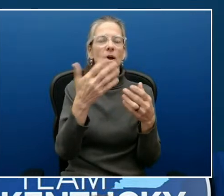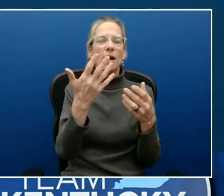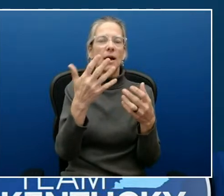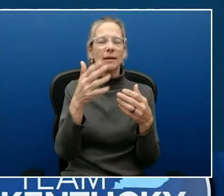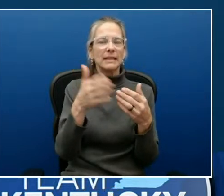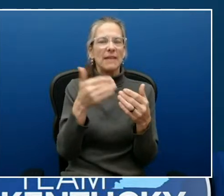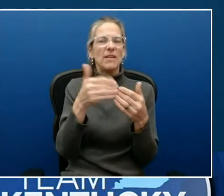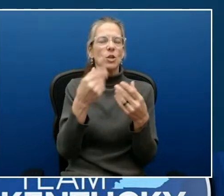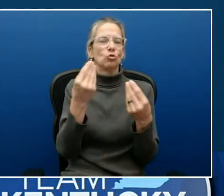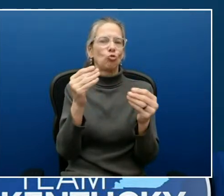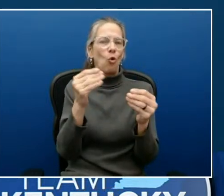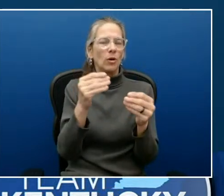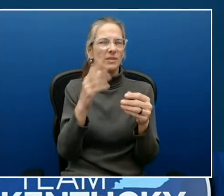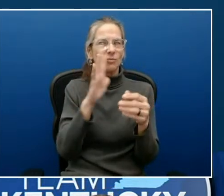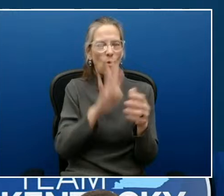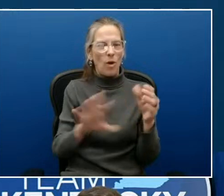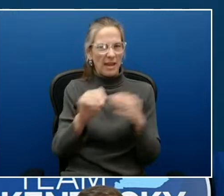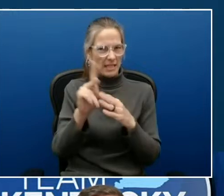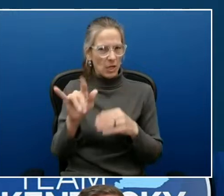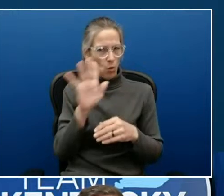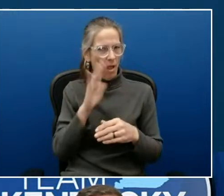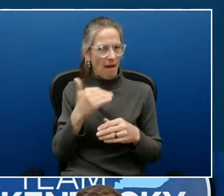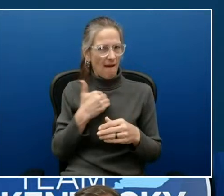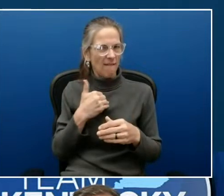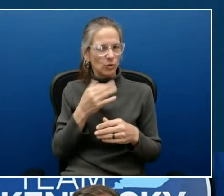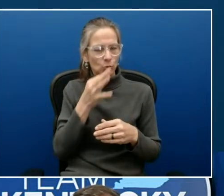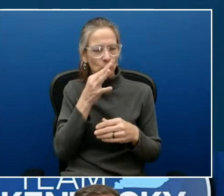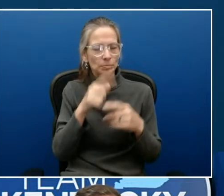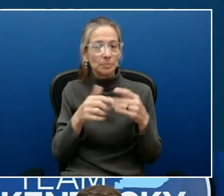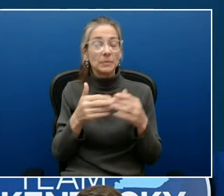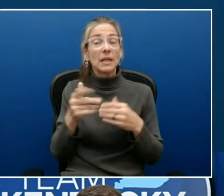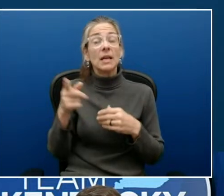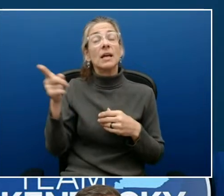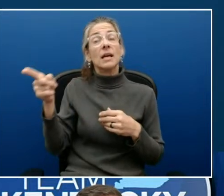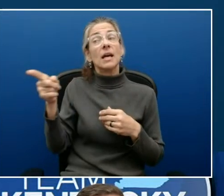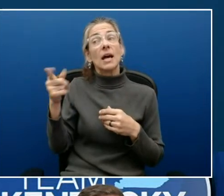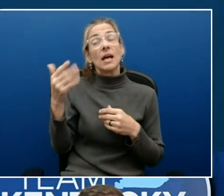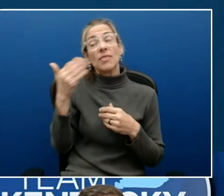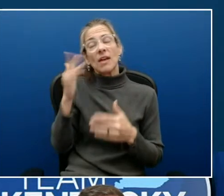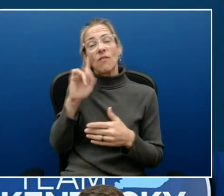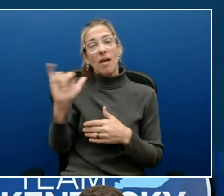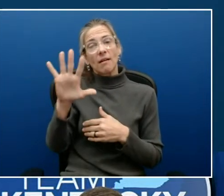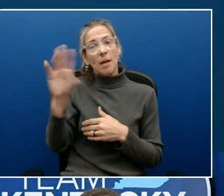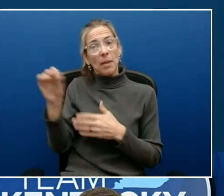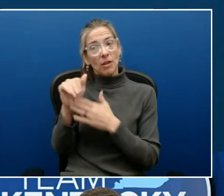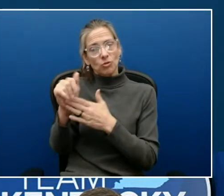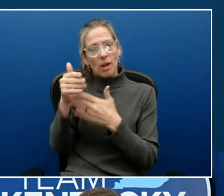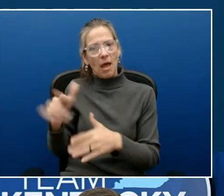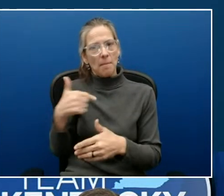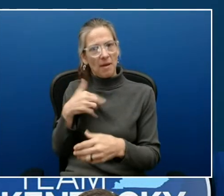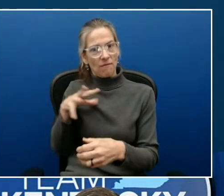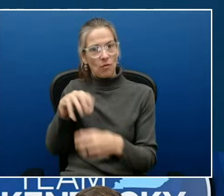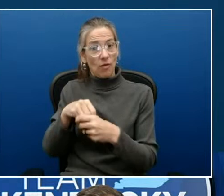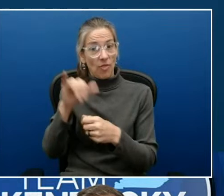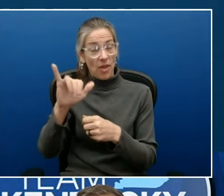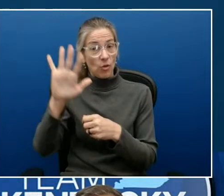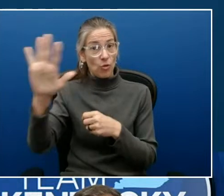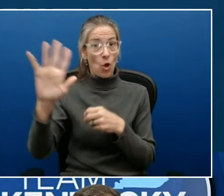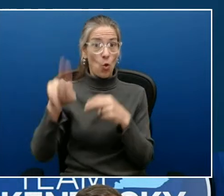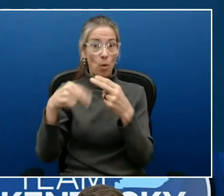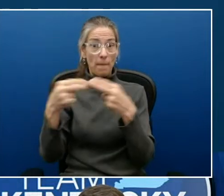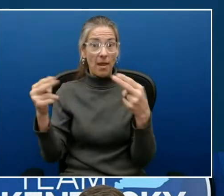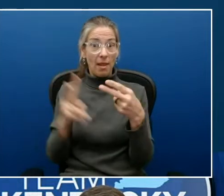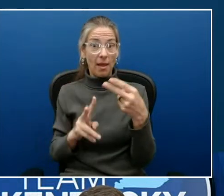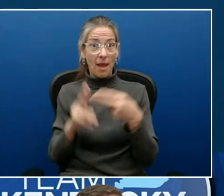years. I want to thank the company's leadership for allowing me to join them, because the ribbon cutting is truly the best one of